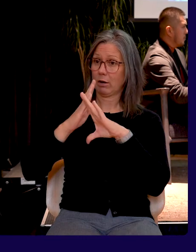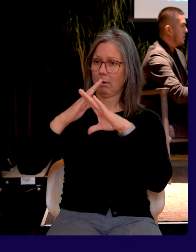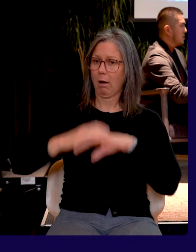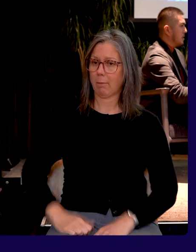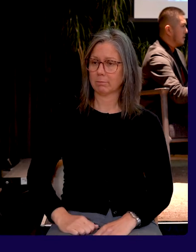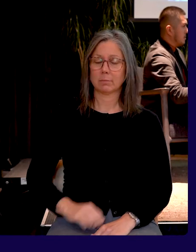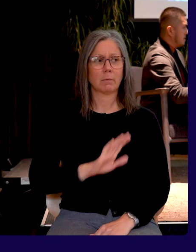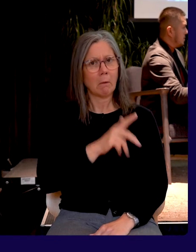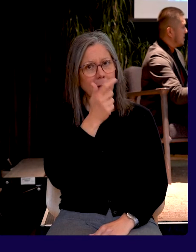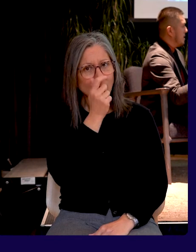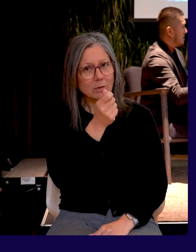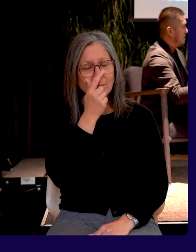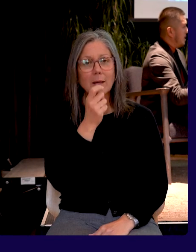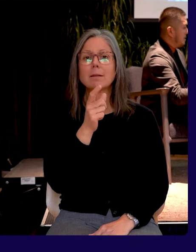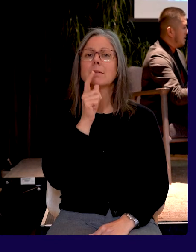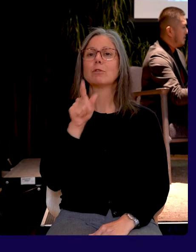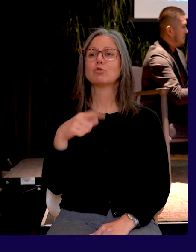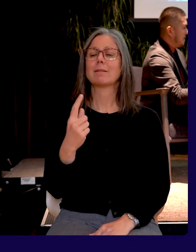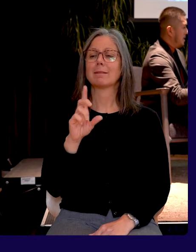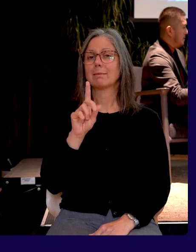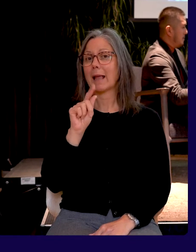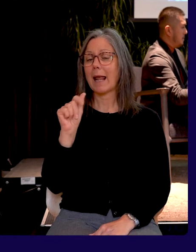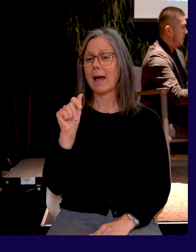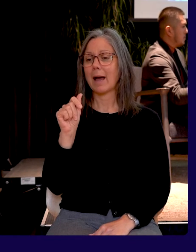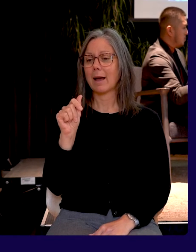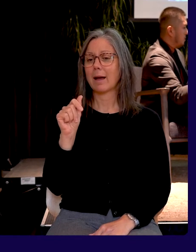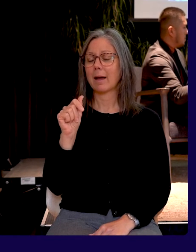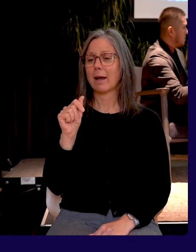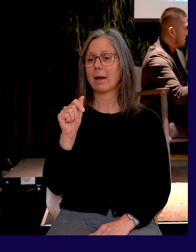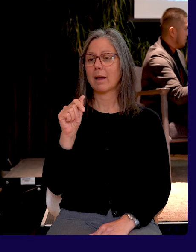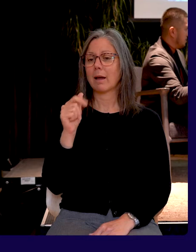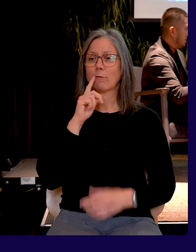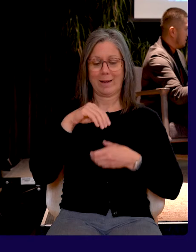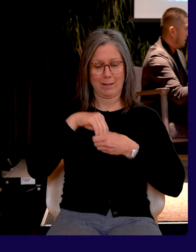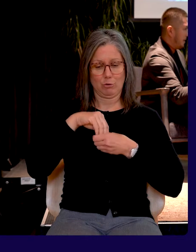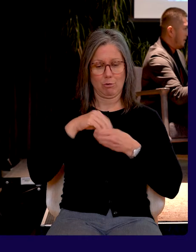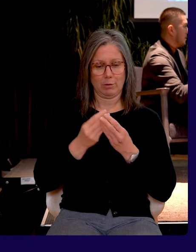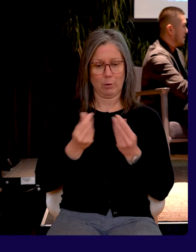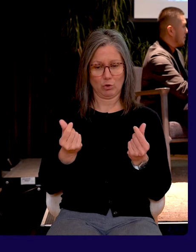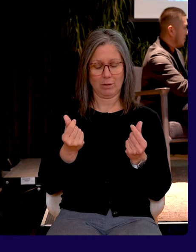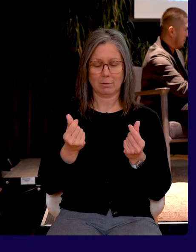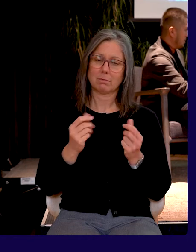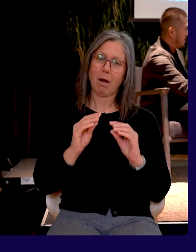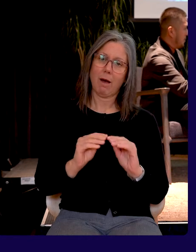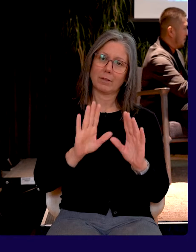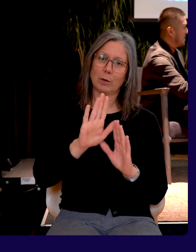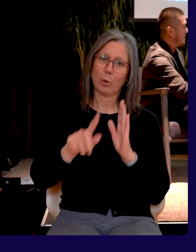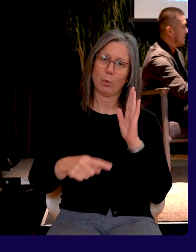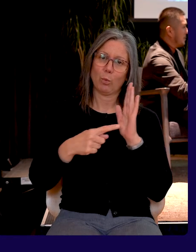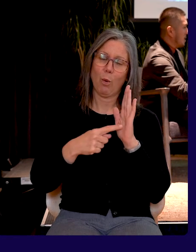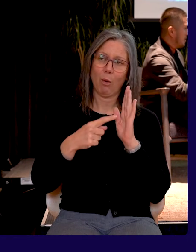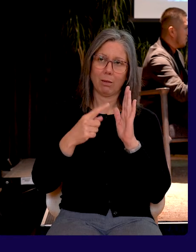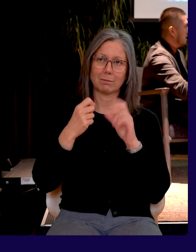And it's super interesting because you didn't just take that data into internal solutions, and obviously your role exists, so it